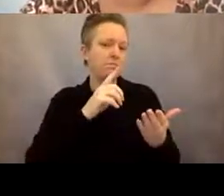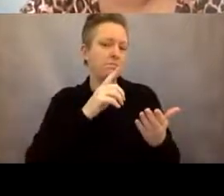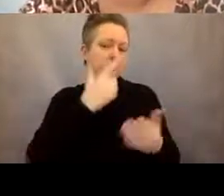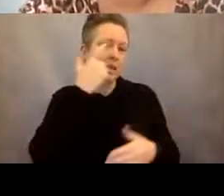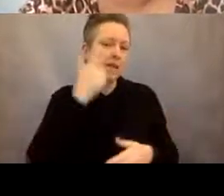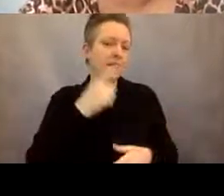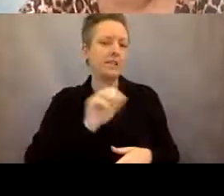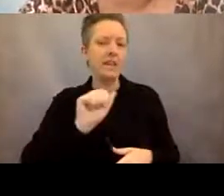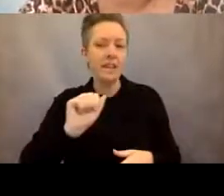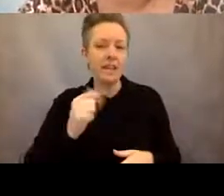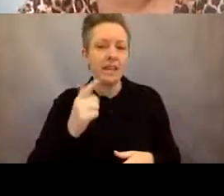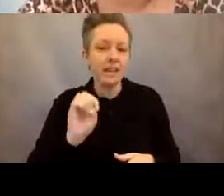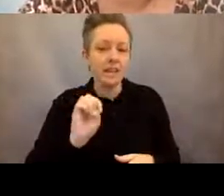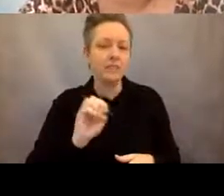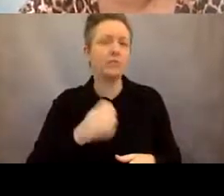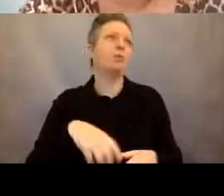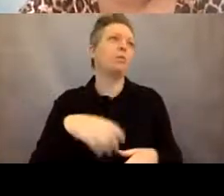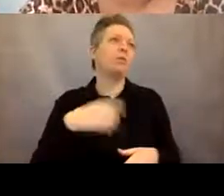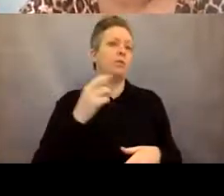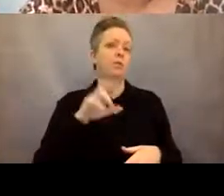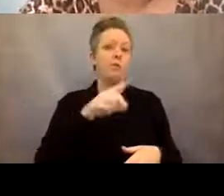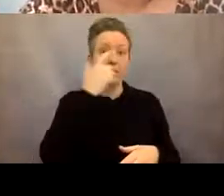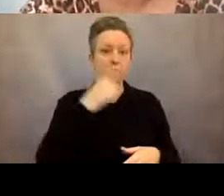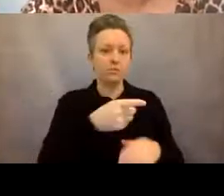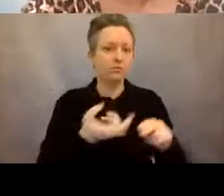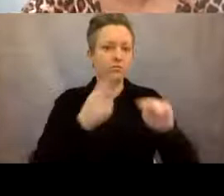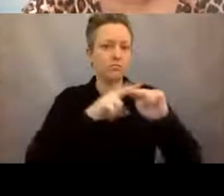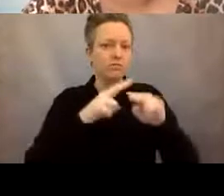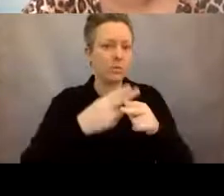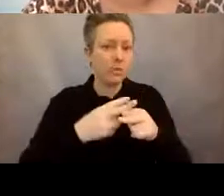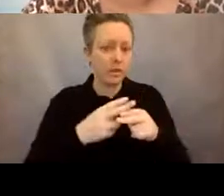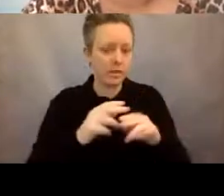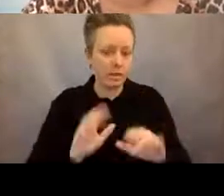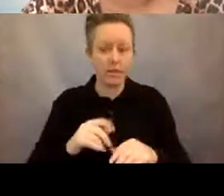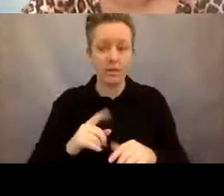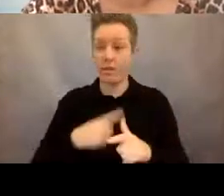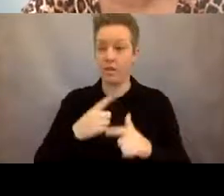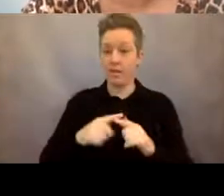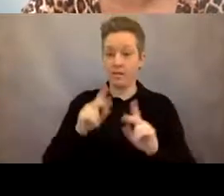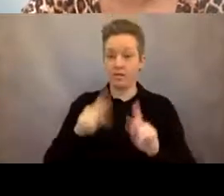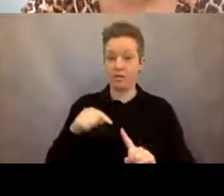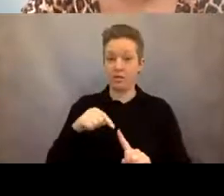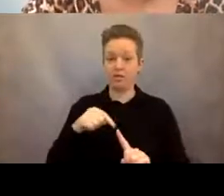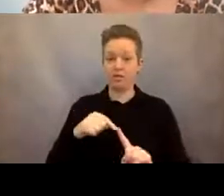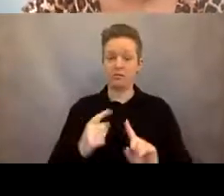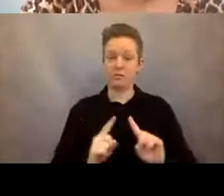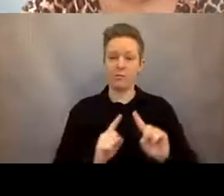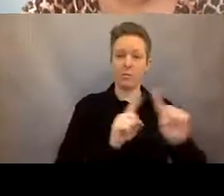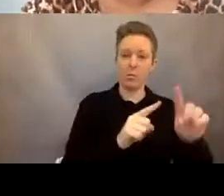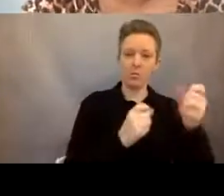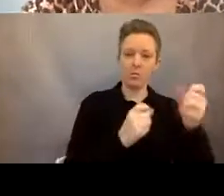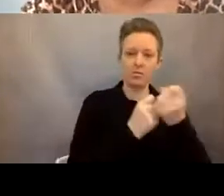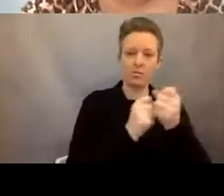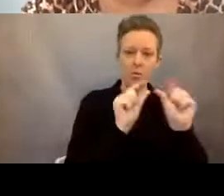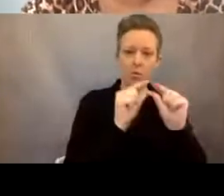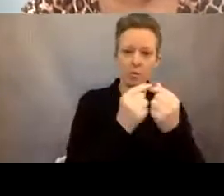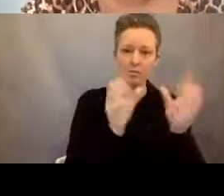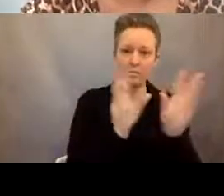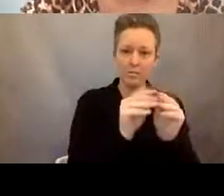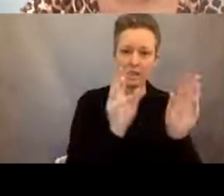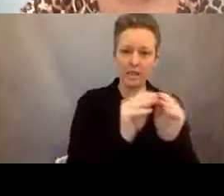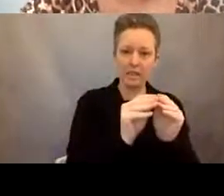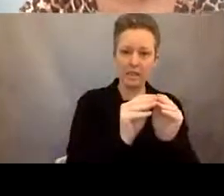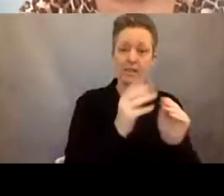and pains and those belly troubles started going away. So it's important to remember that trauma literally manifests in the